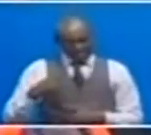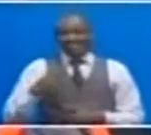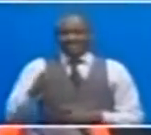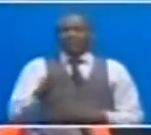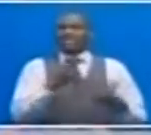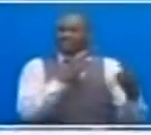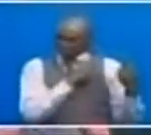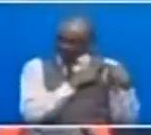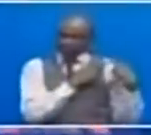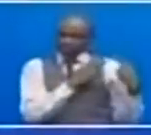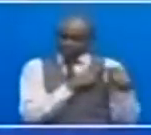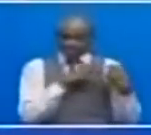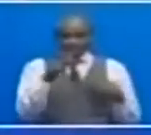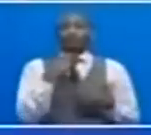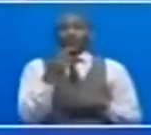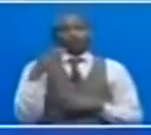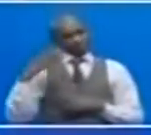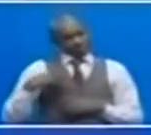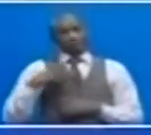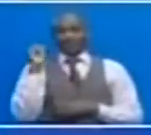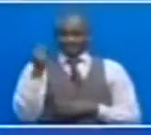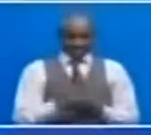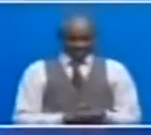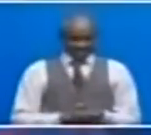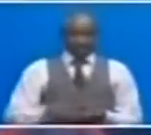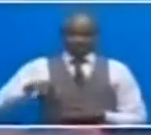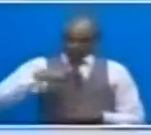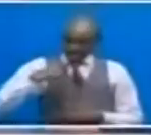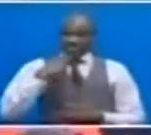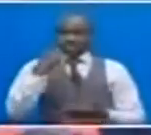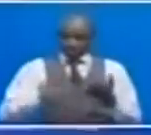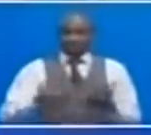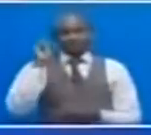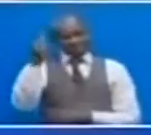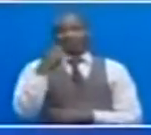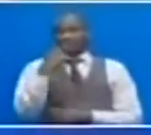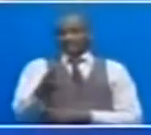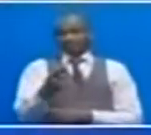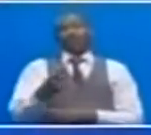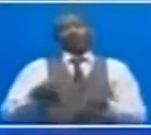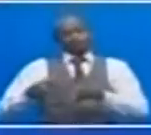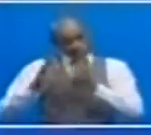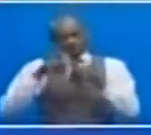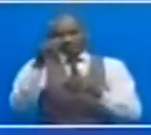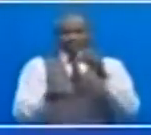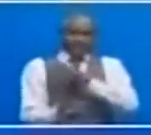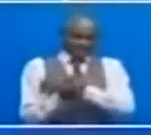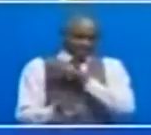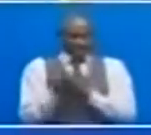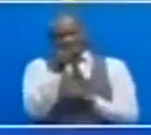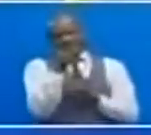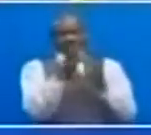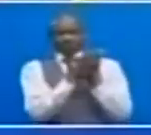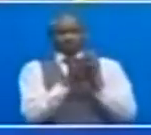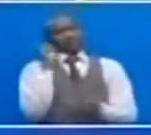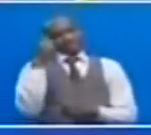responsible alternative voice for the people of Kenya, we are giving the president the opportunity to explain this matter to